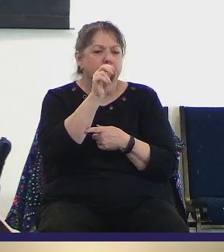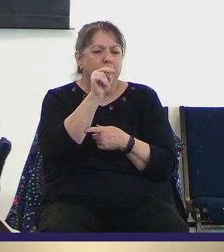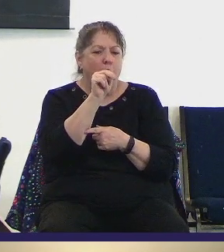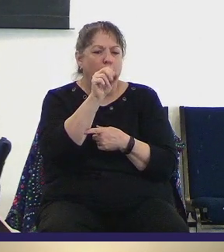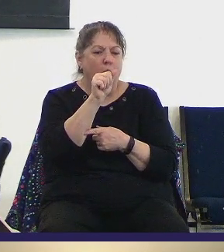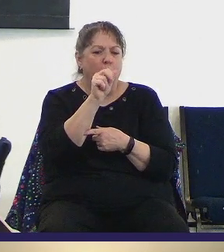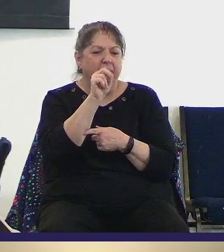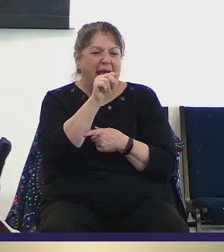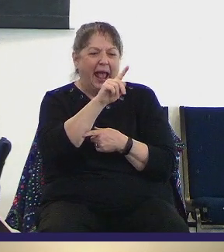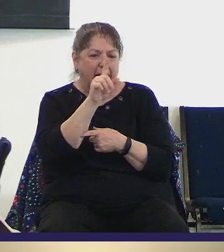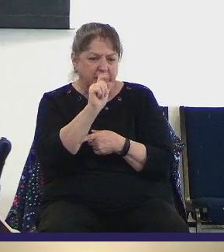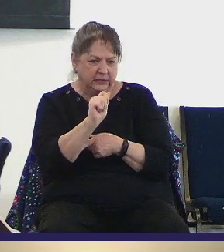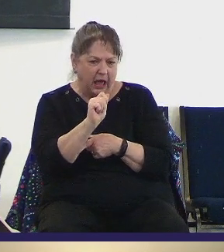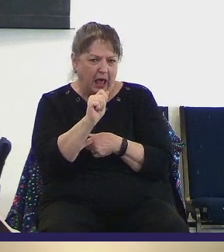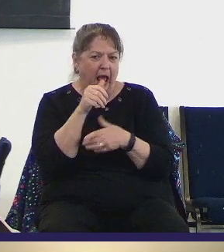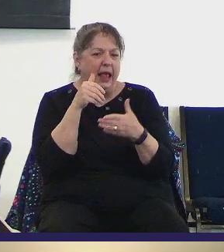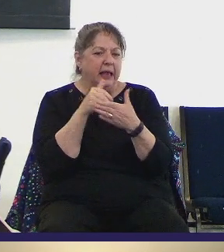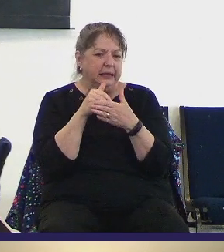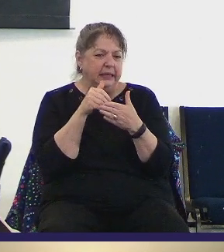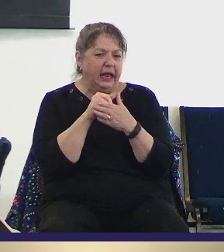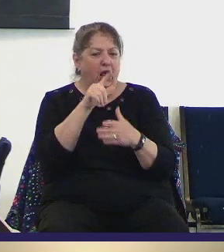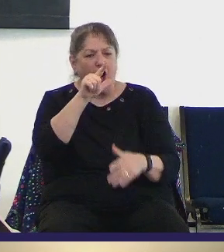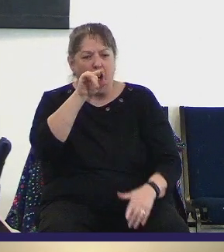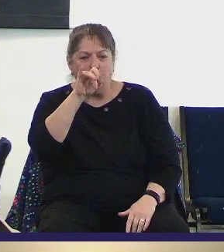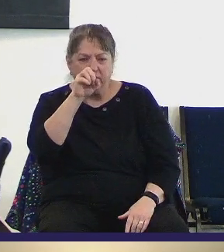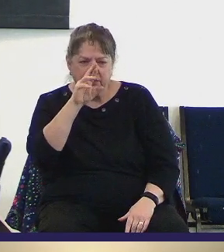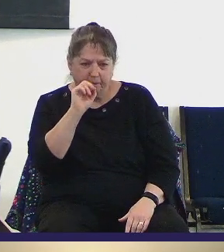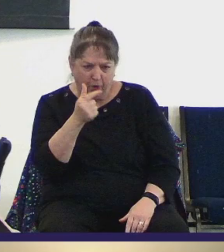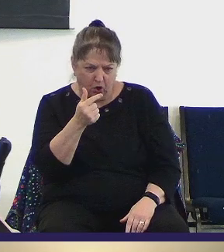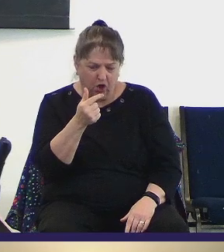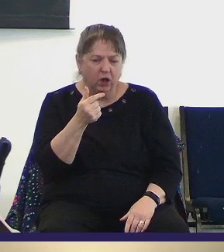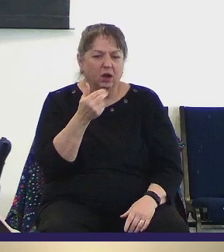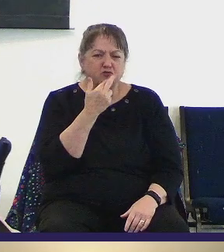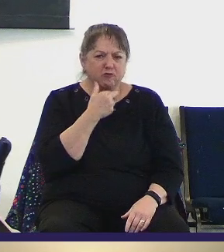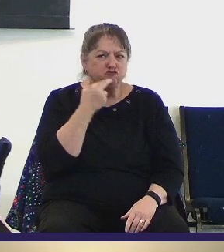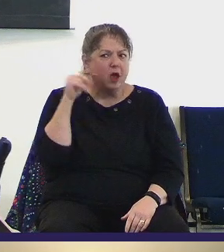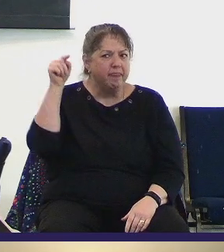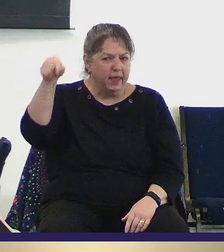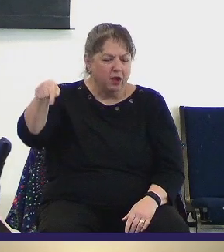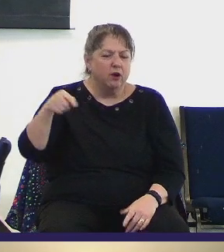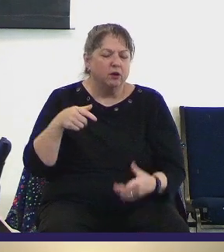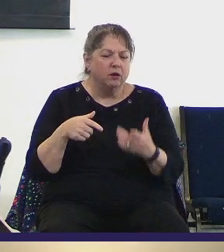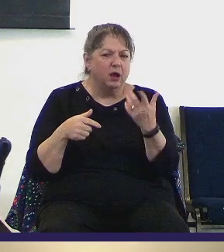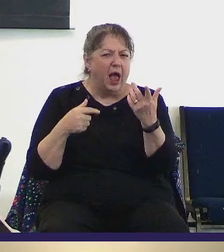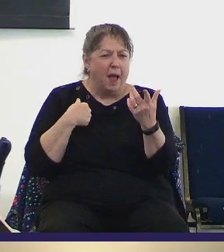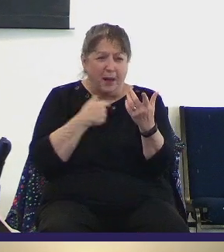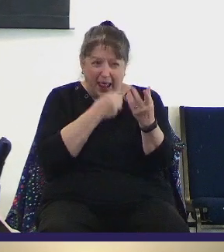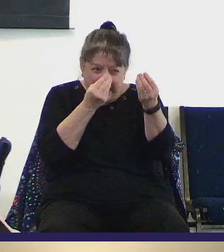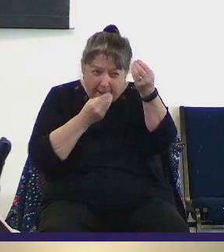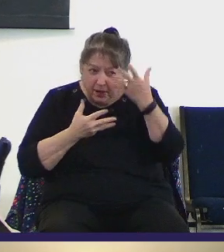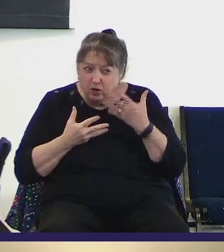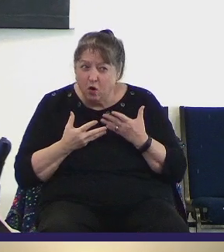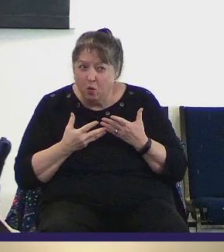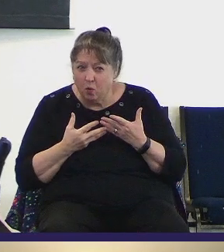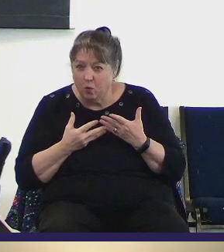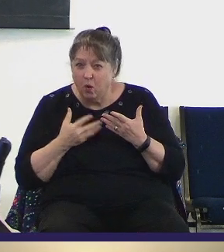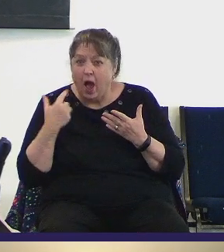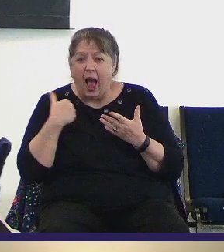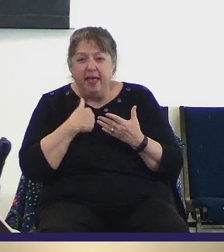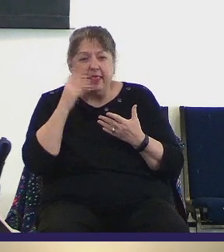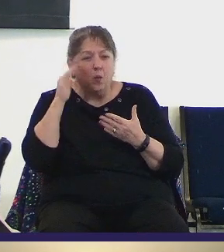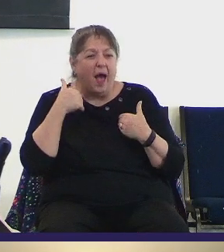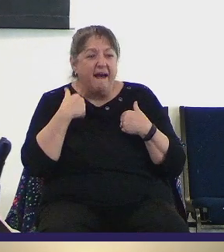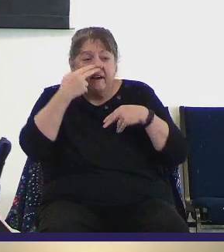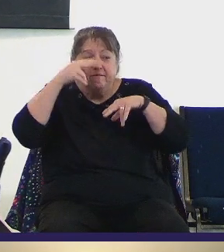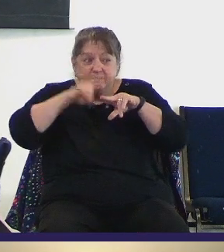know. That's not me. Okay, same one I have. So let me know, please. Be in prayer about that, and we're going to have a great, great time for